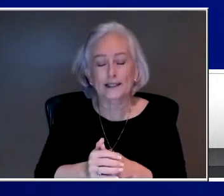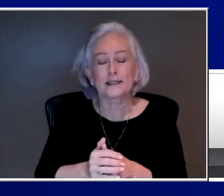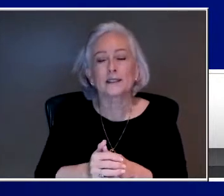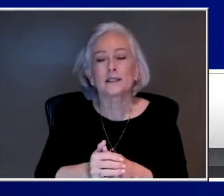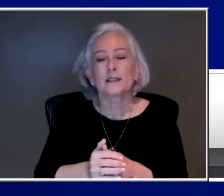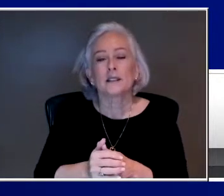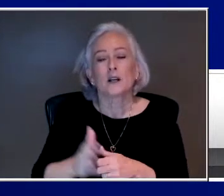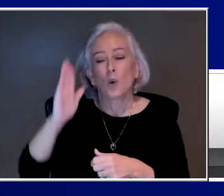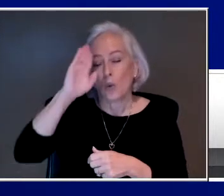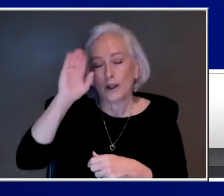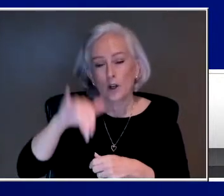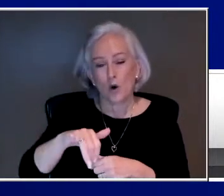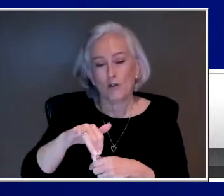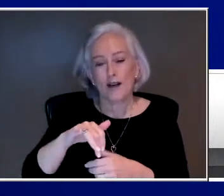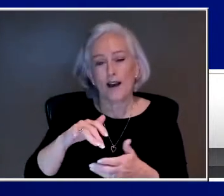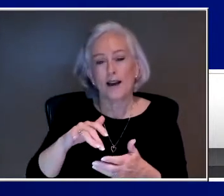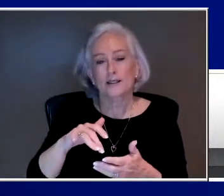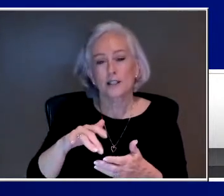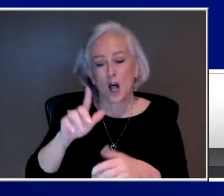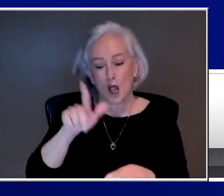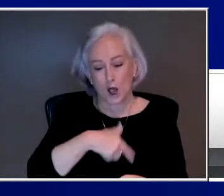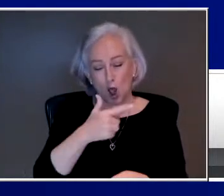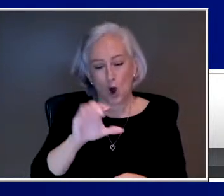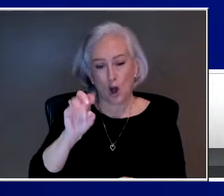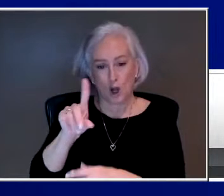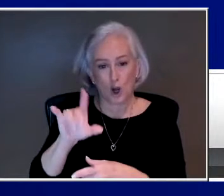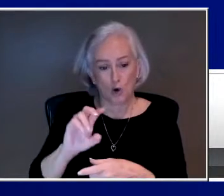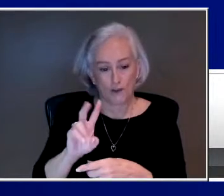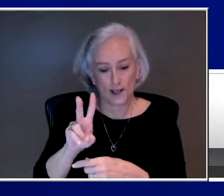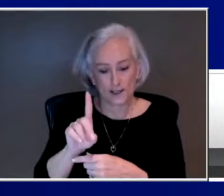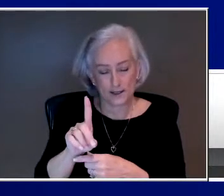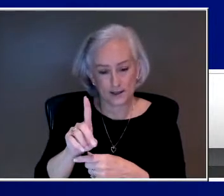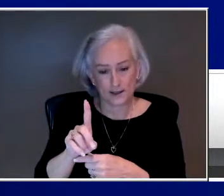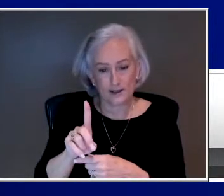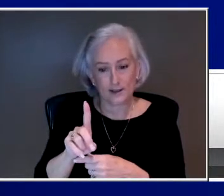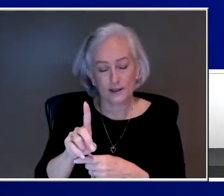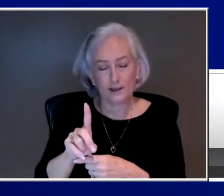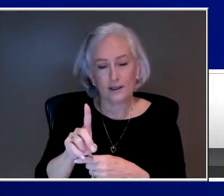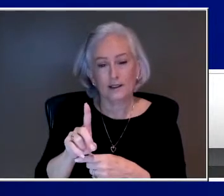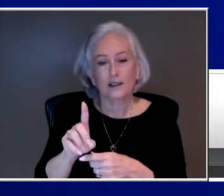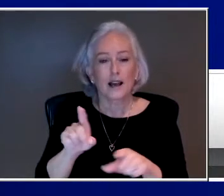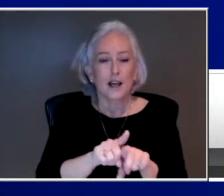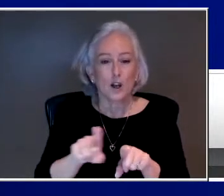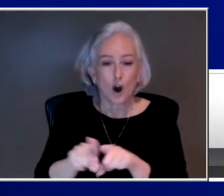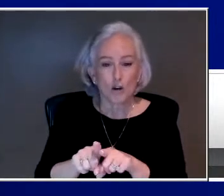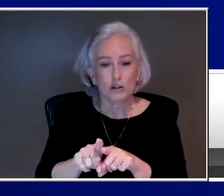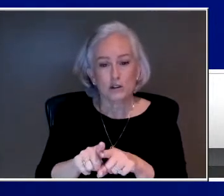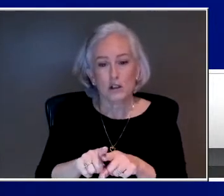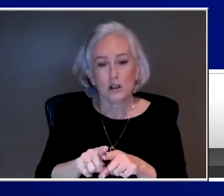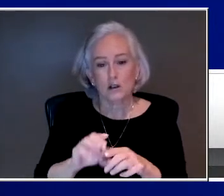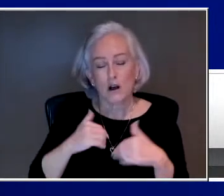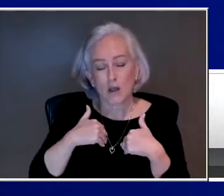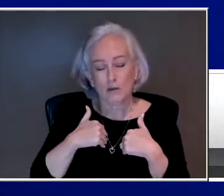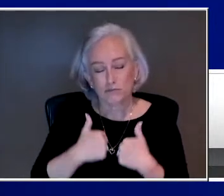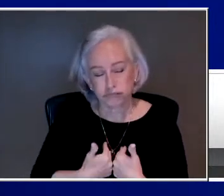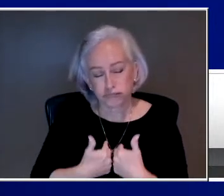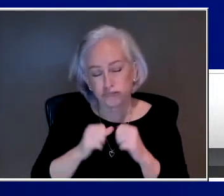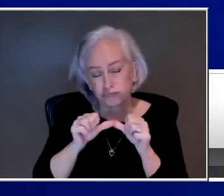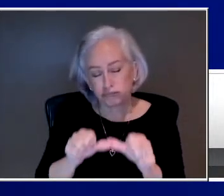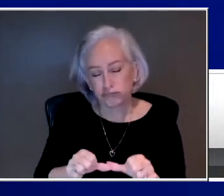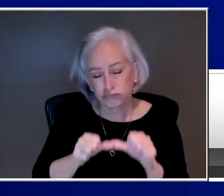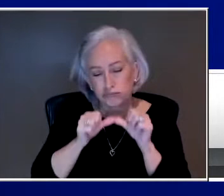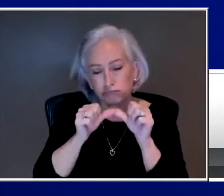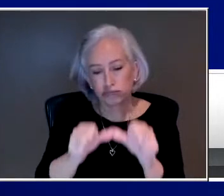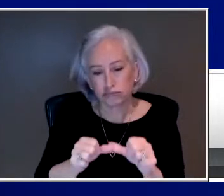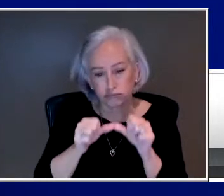thing, long COVID, but other things such as you know, chronic fatigue, which have been really